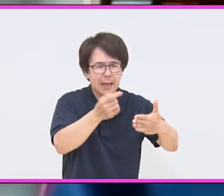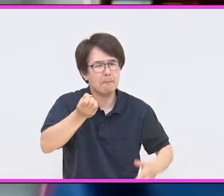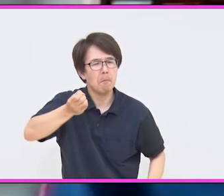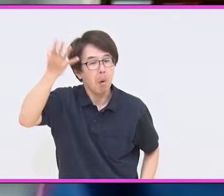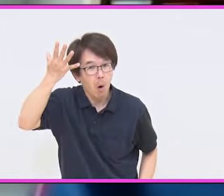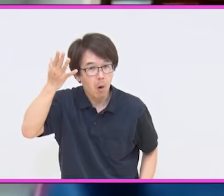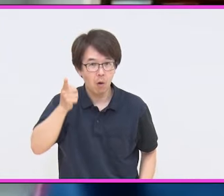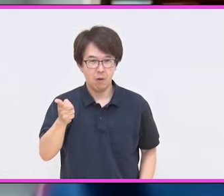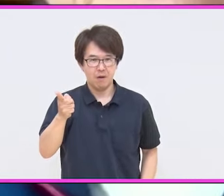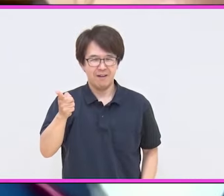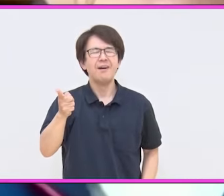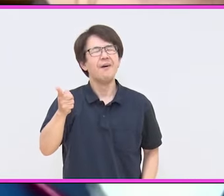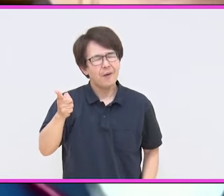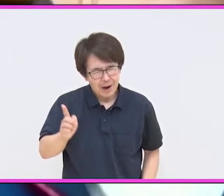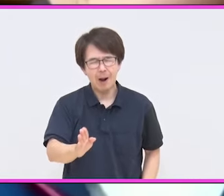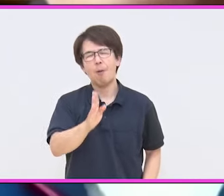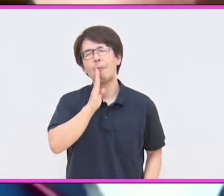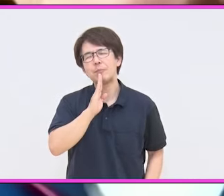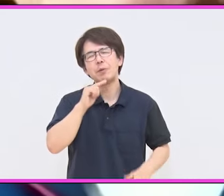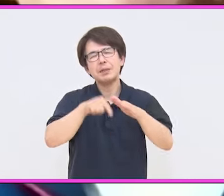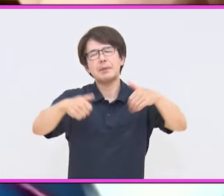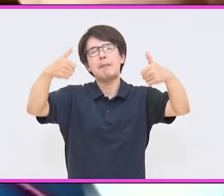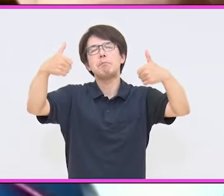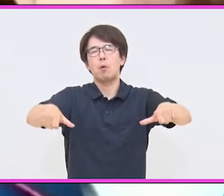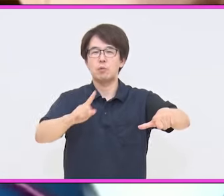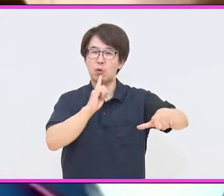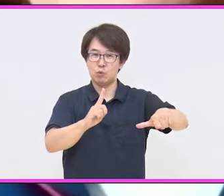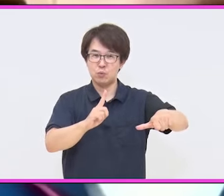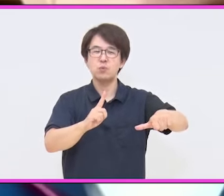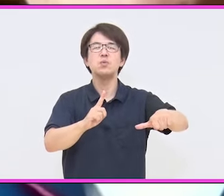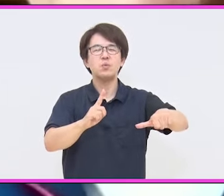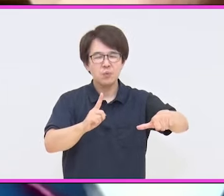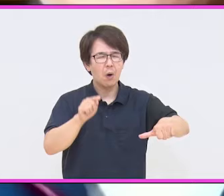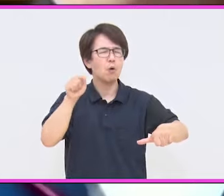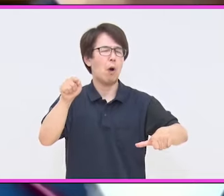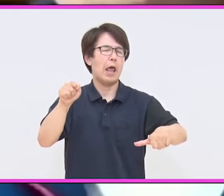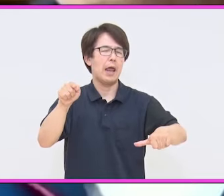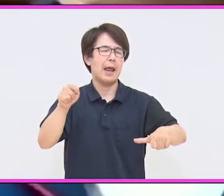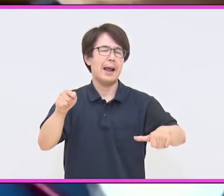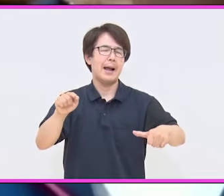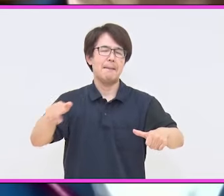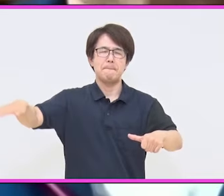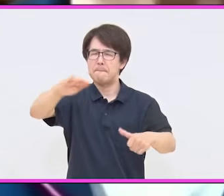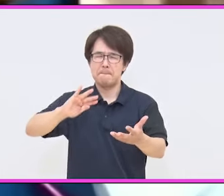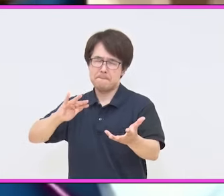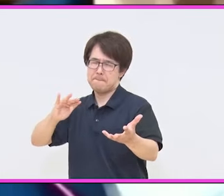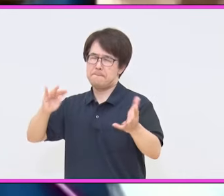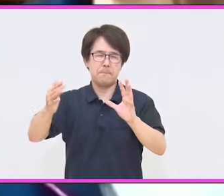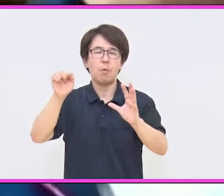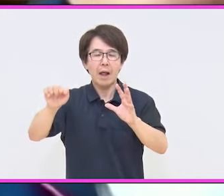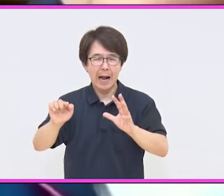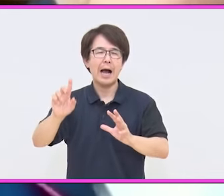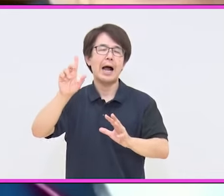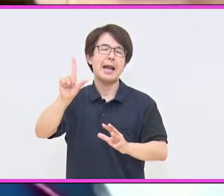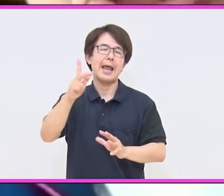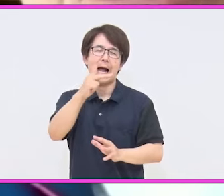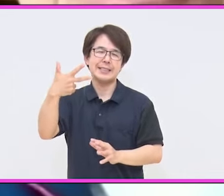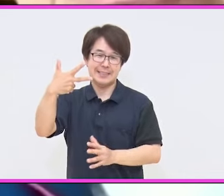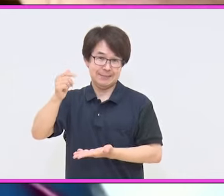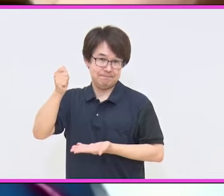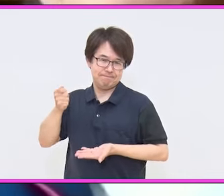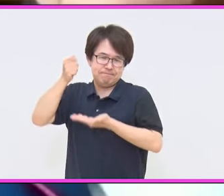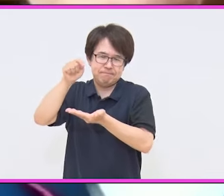is equality. That's the huge legacy, and that's, but we can't think that we have